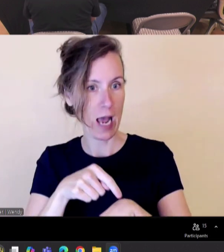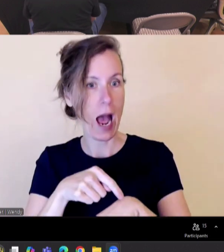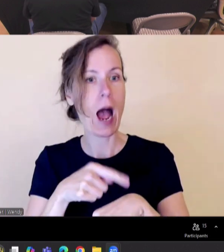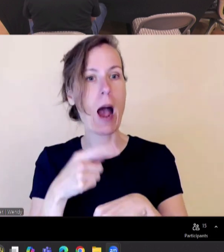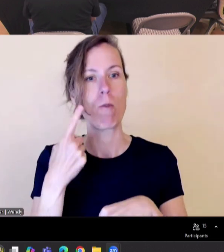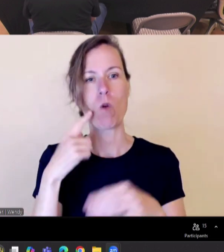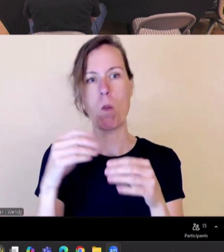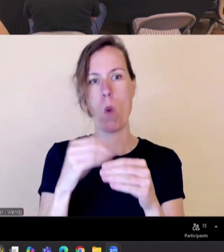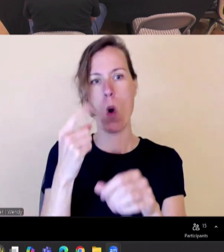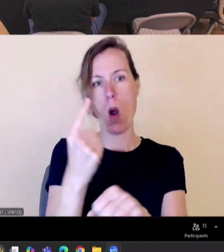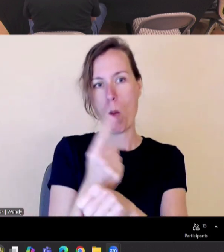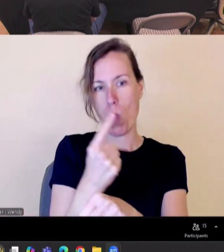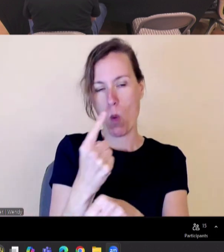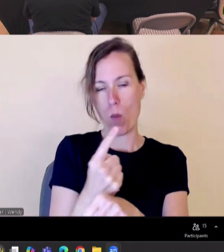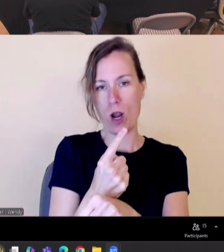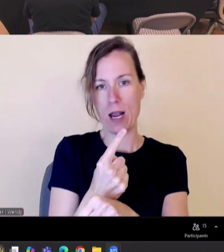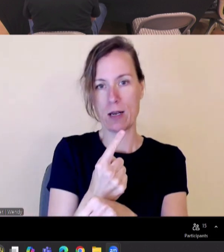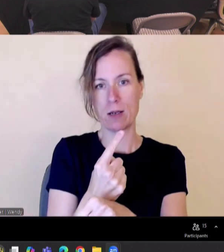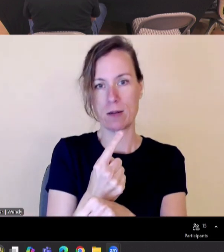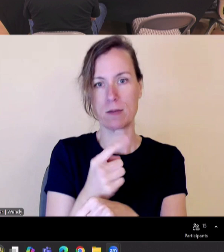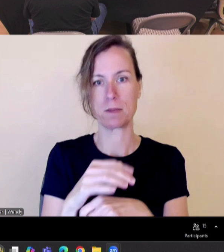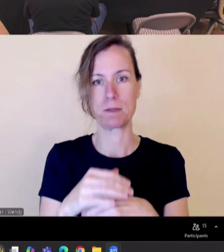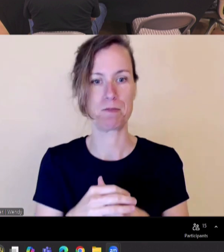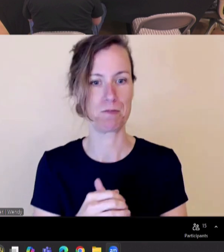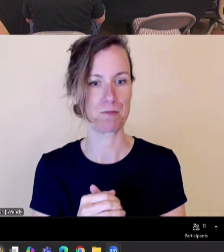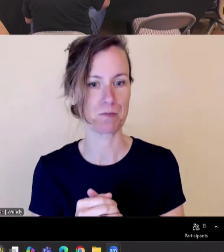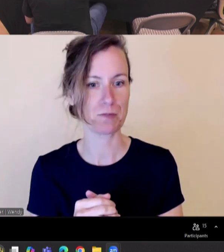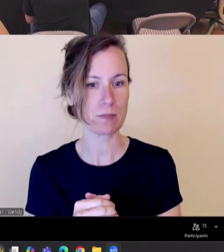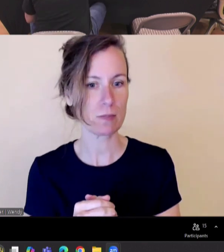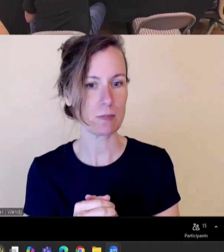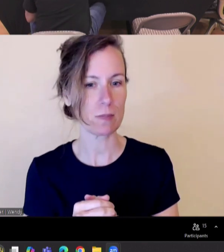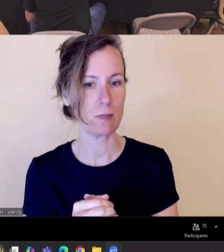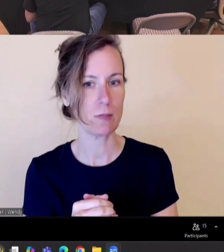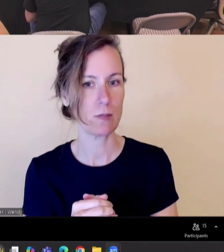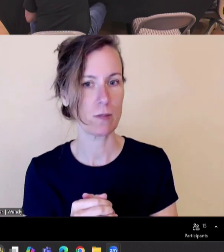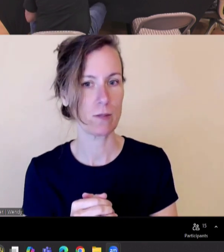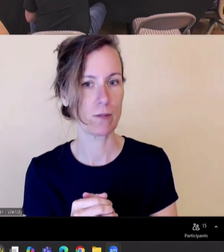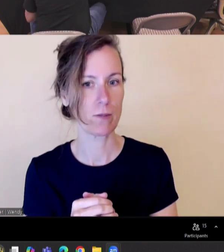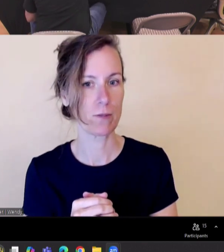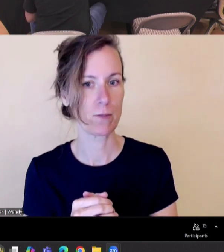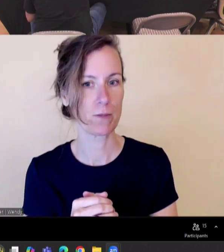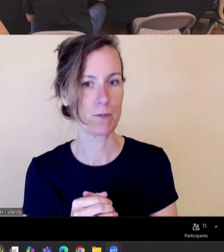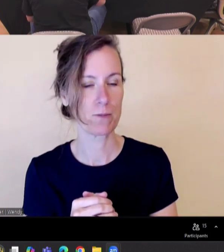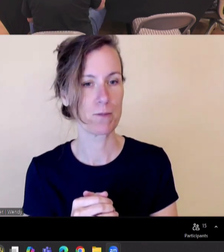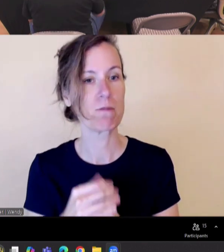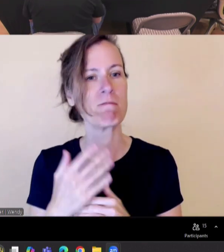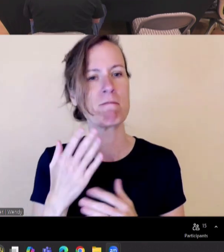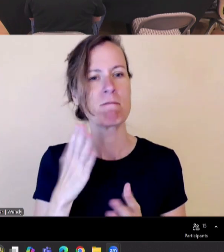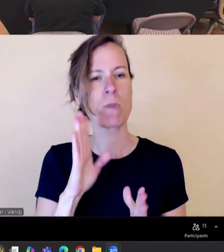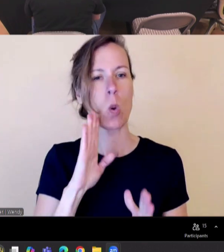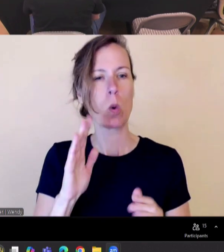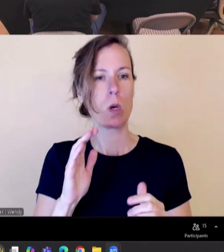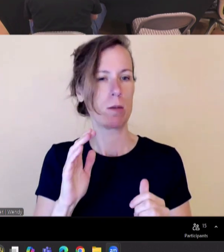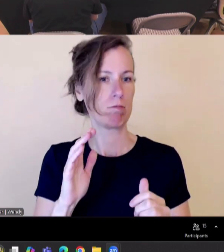appropriately, if I may, address some of the concerns of the community, automated enforcement is an effective and, more importantly,